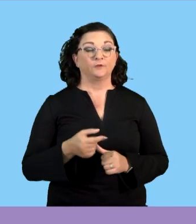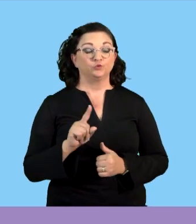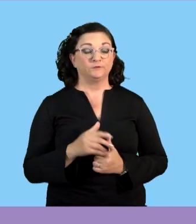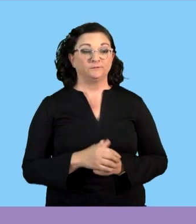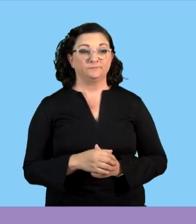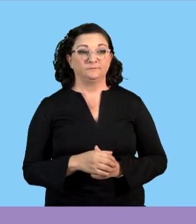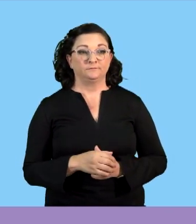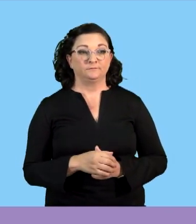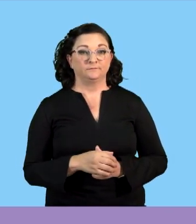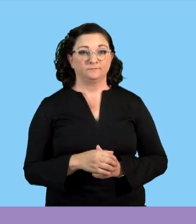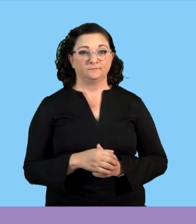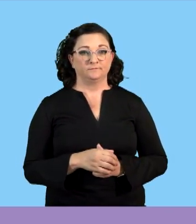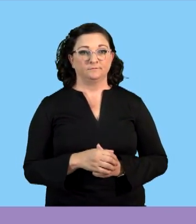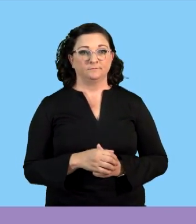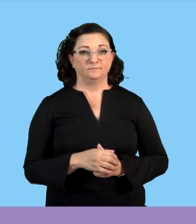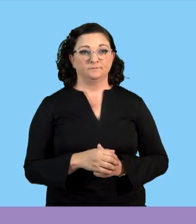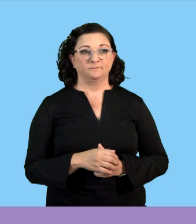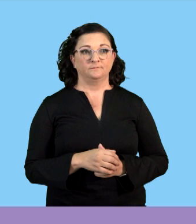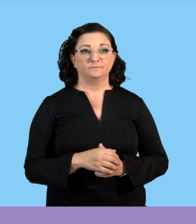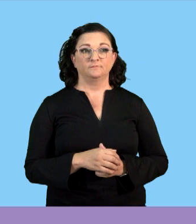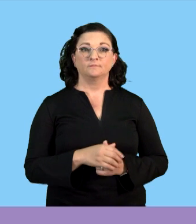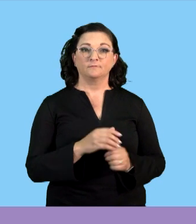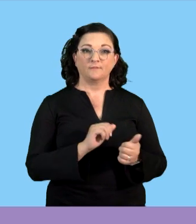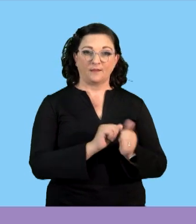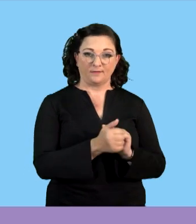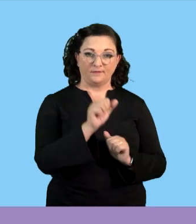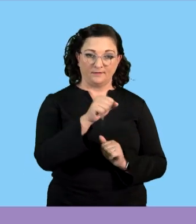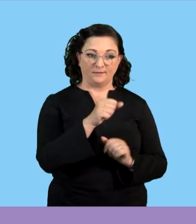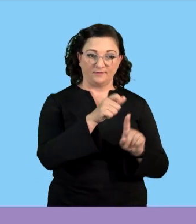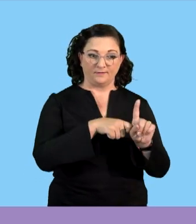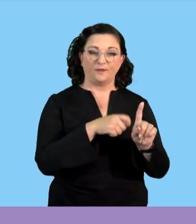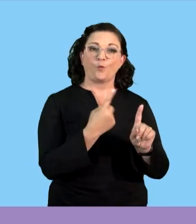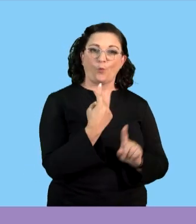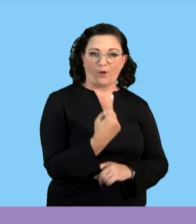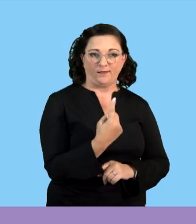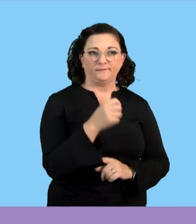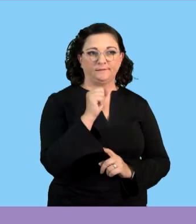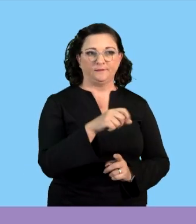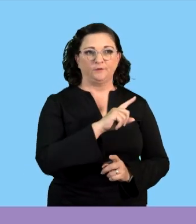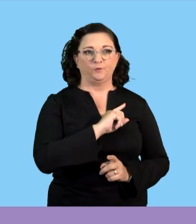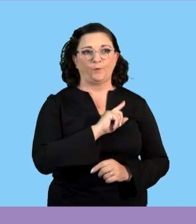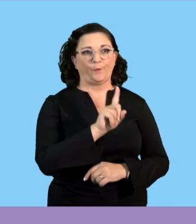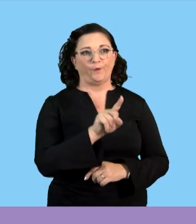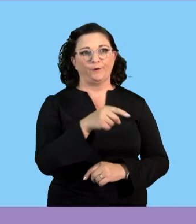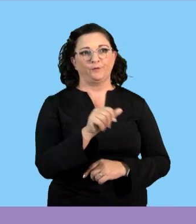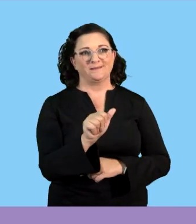The next one would be athlete number, correct, 1 with